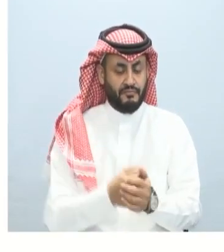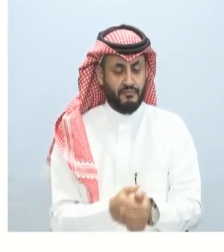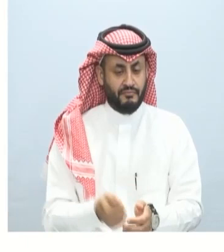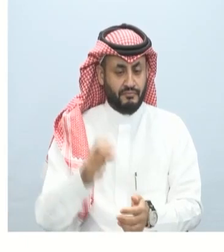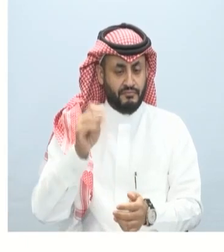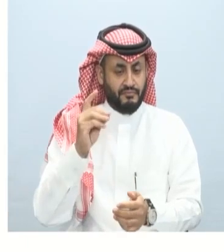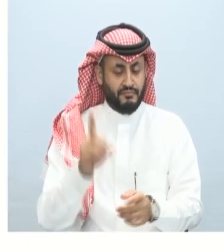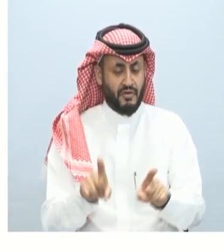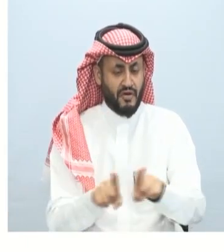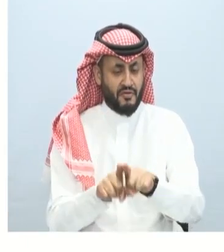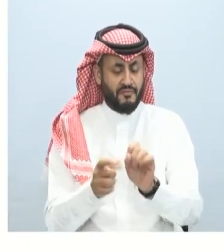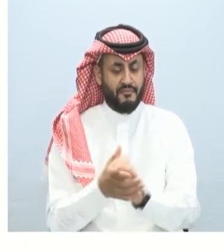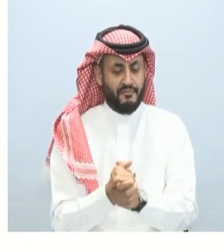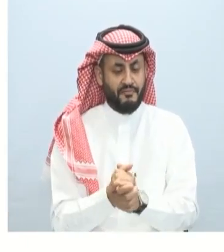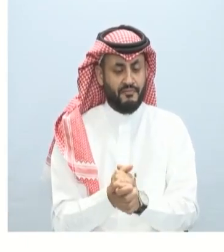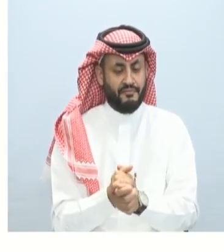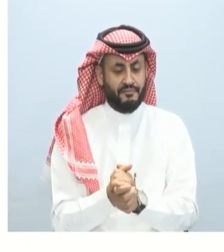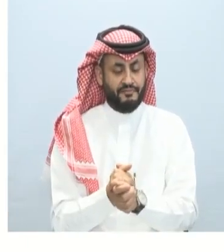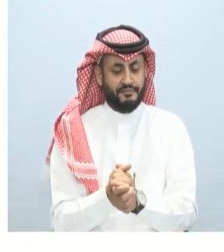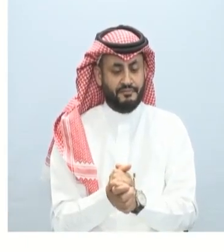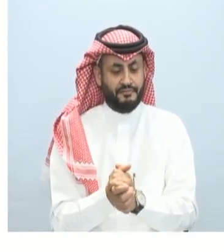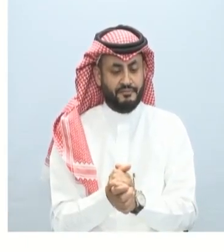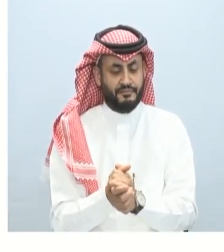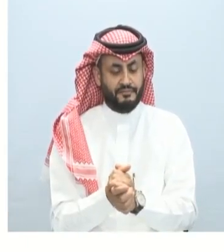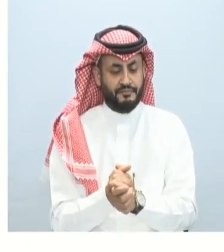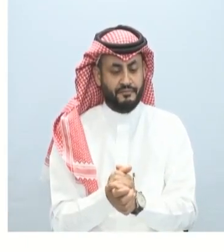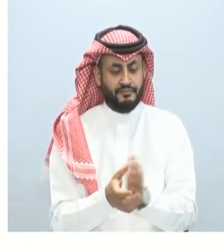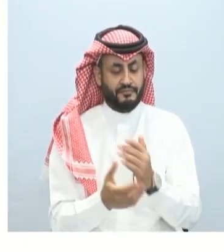are famous or were famous race car drivers.